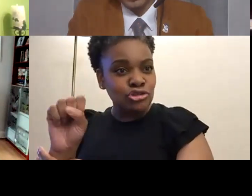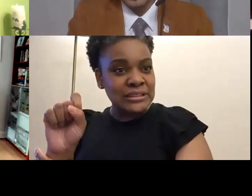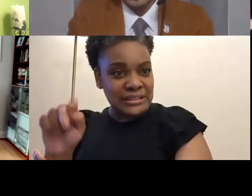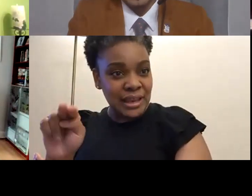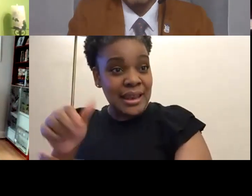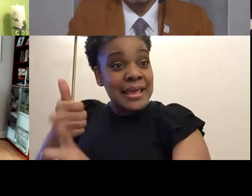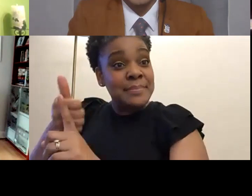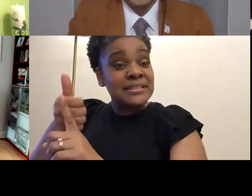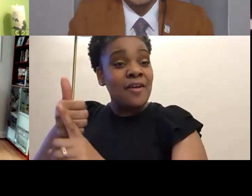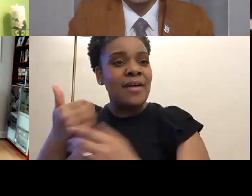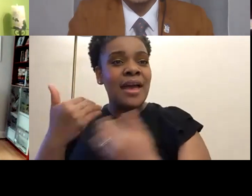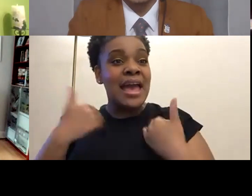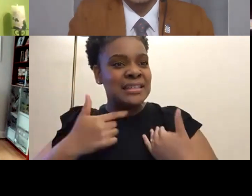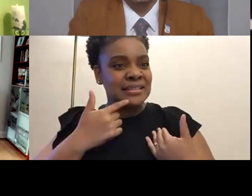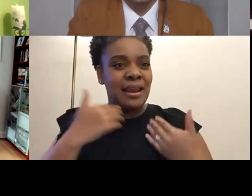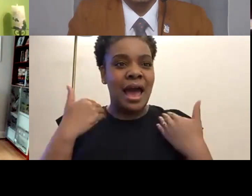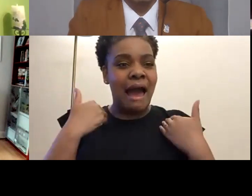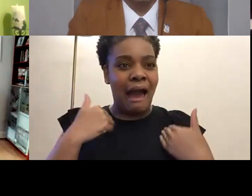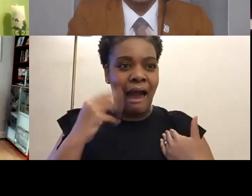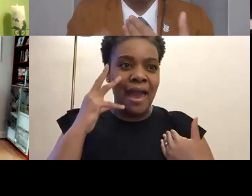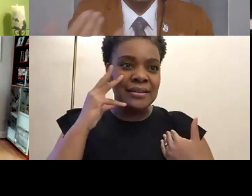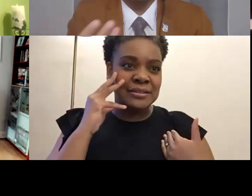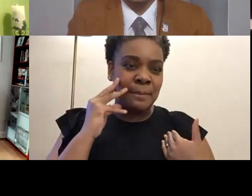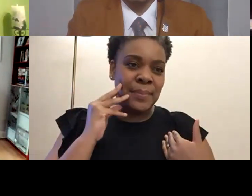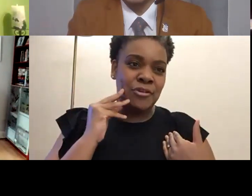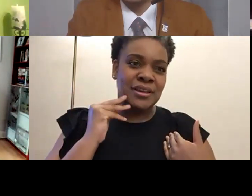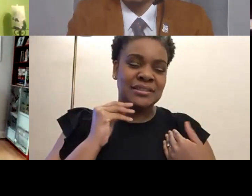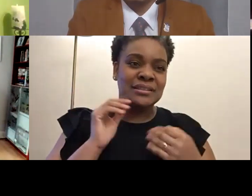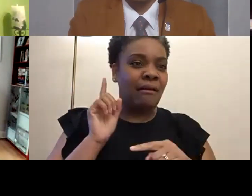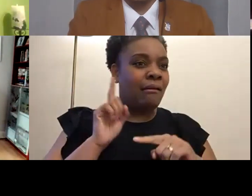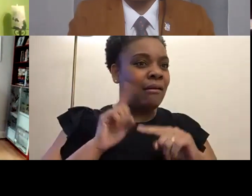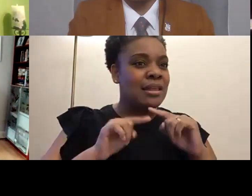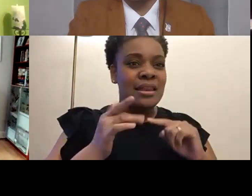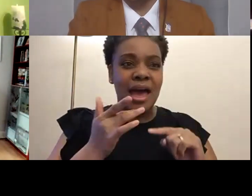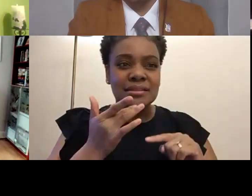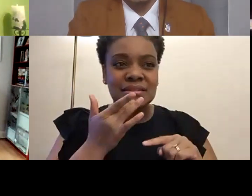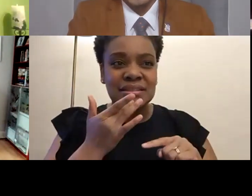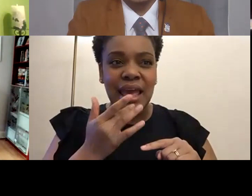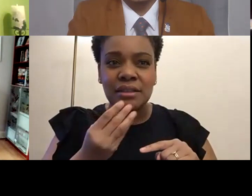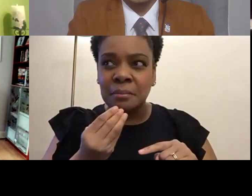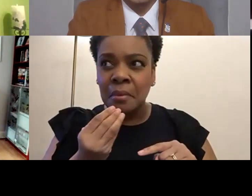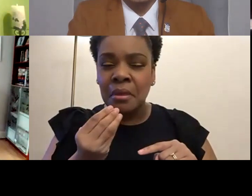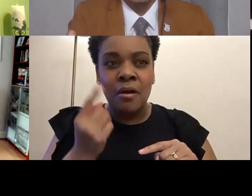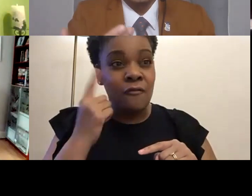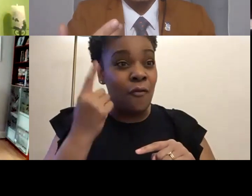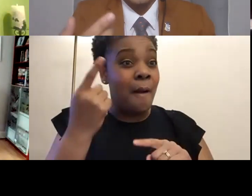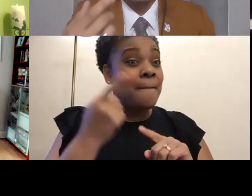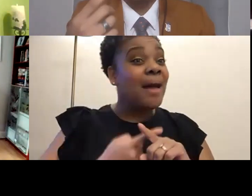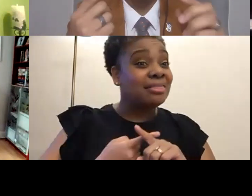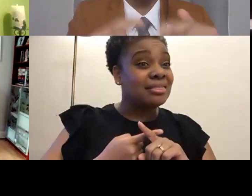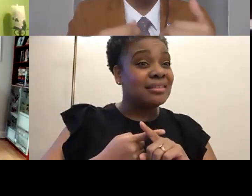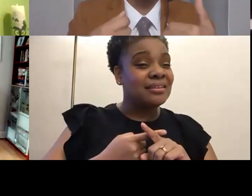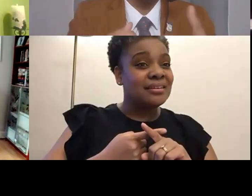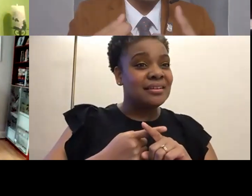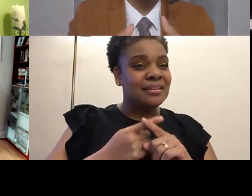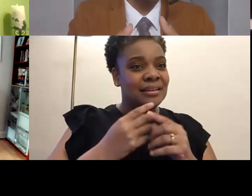month. And, these are things that are real. That being said, now that